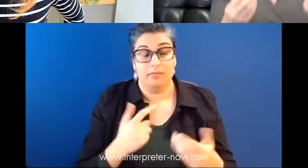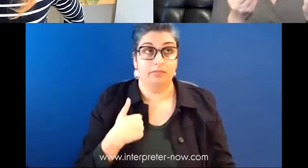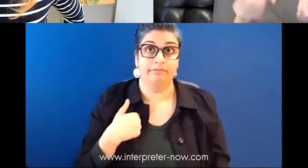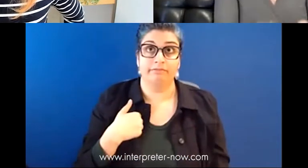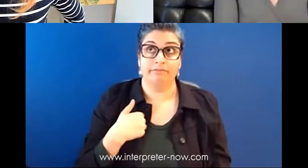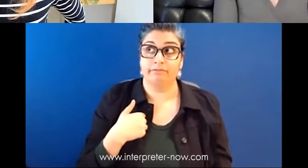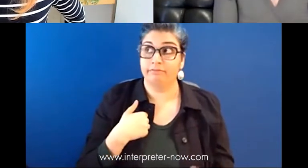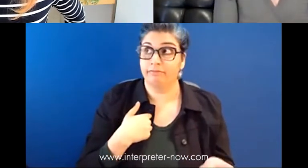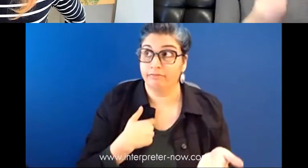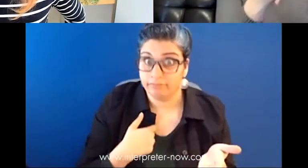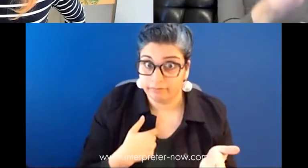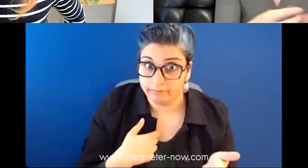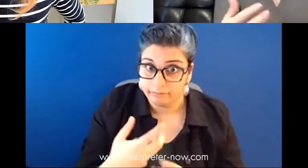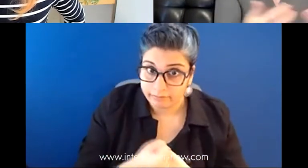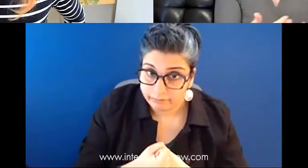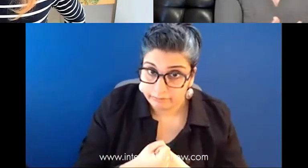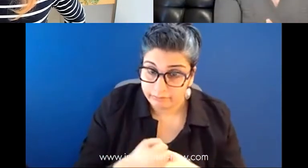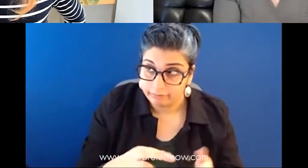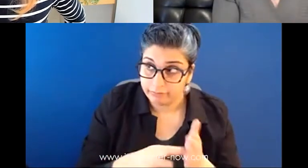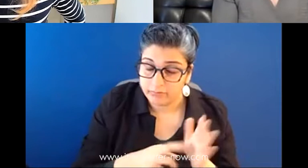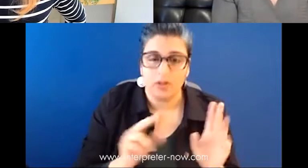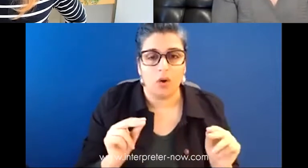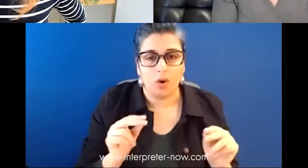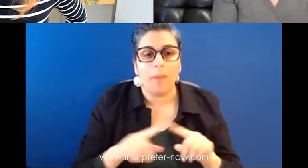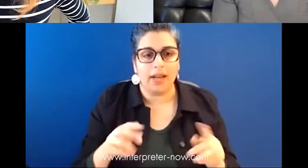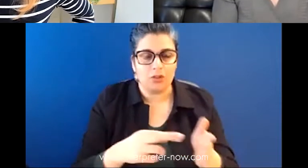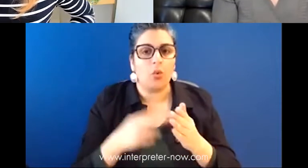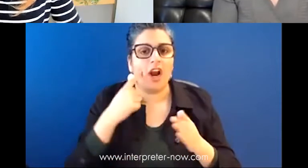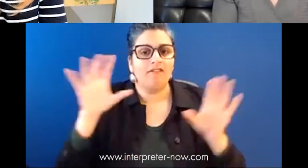but it is required for that engagement to